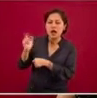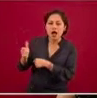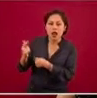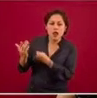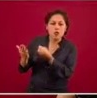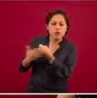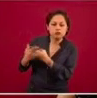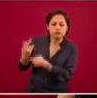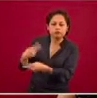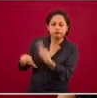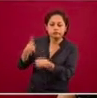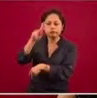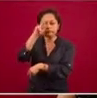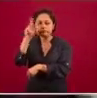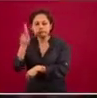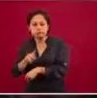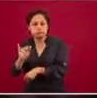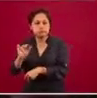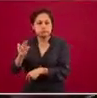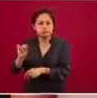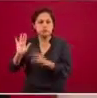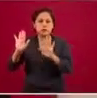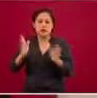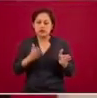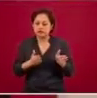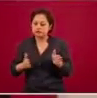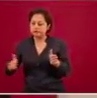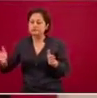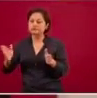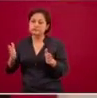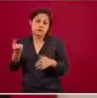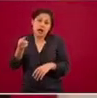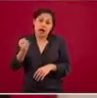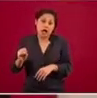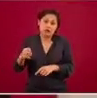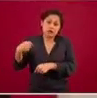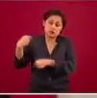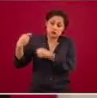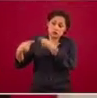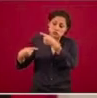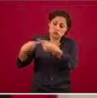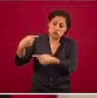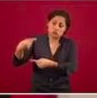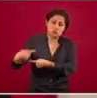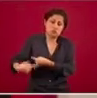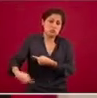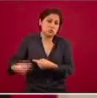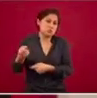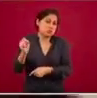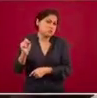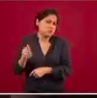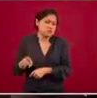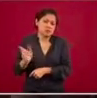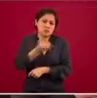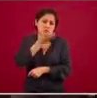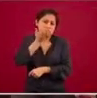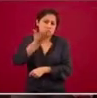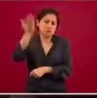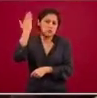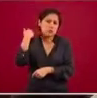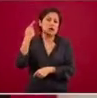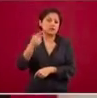So it's a very long, very complicated, very detailed process, but it's roughly what I've explained is the cycle of investigation